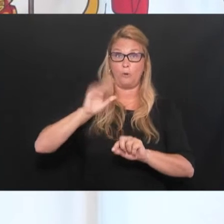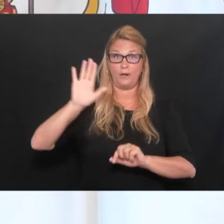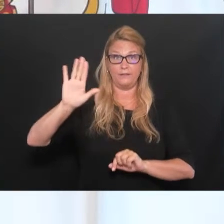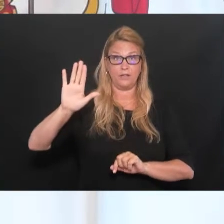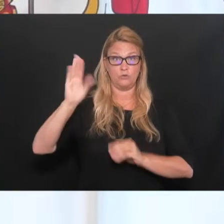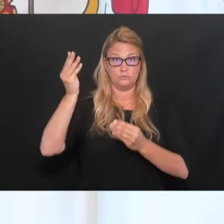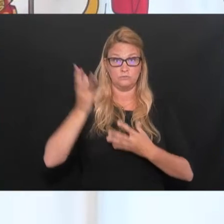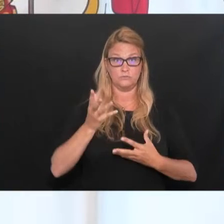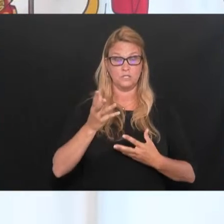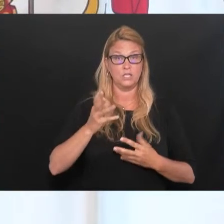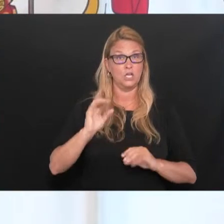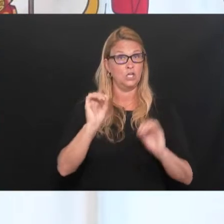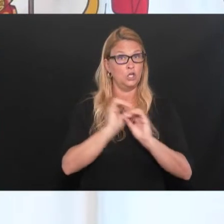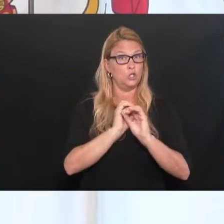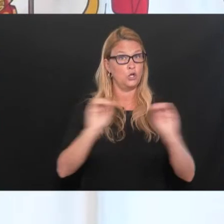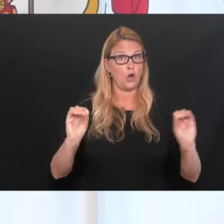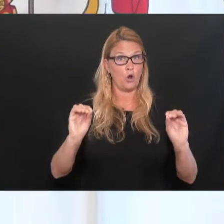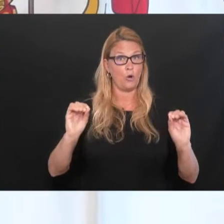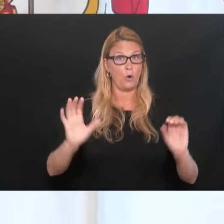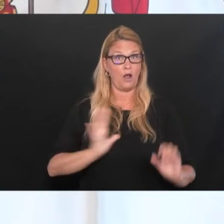been no official